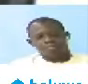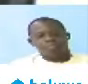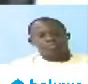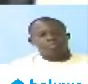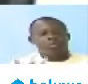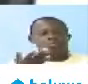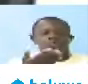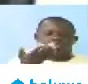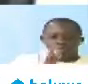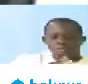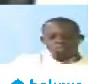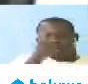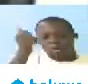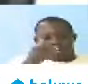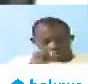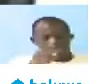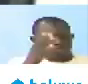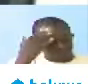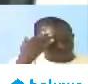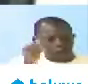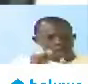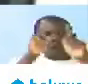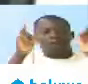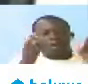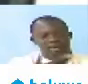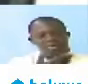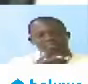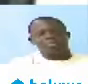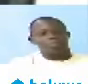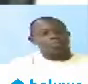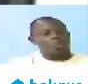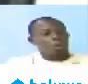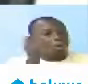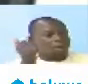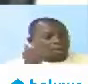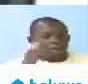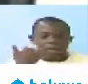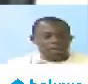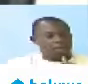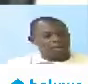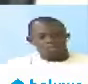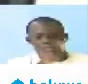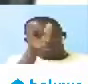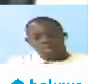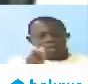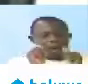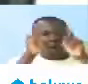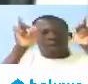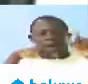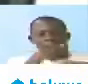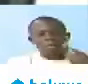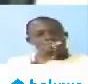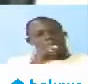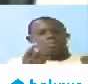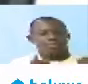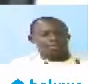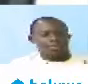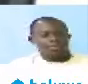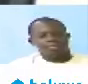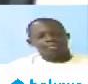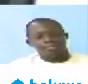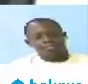are there that you will be aware of. But some the things that also happen you